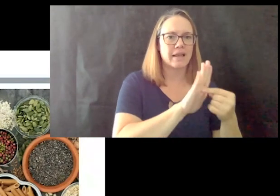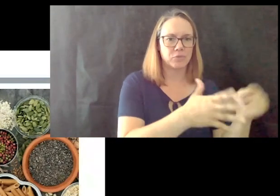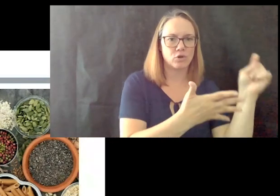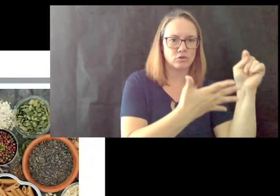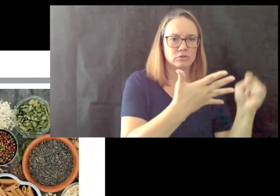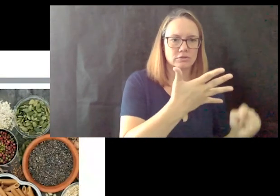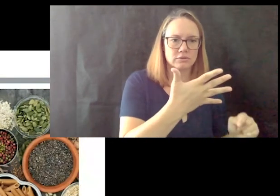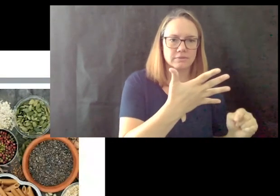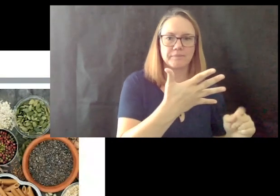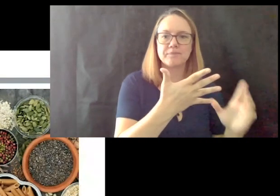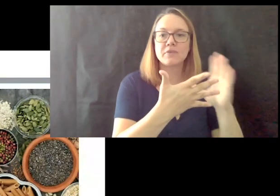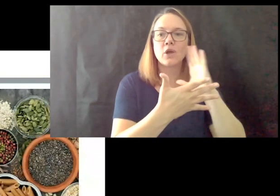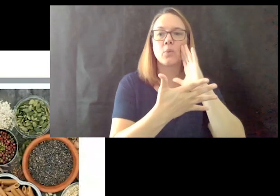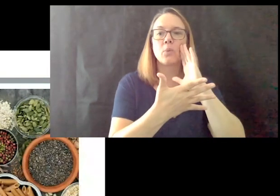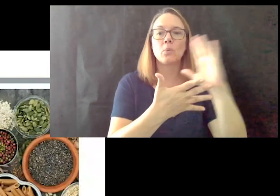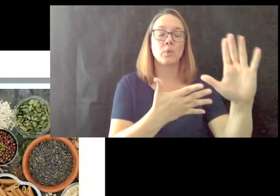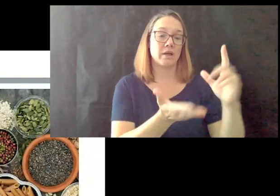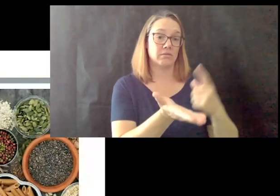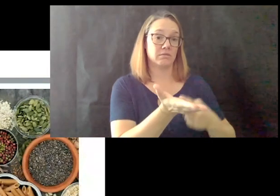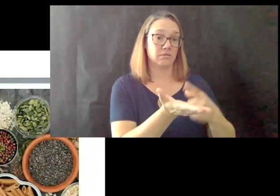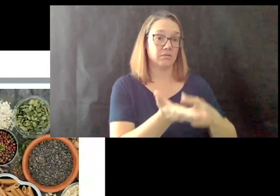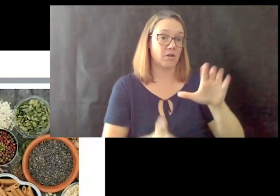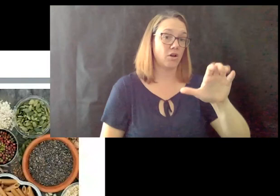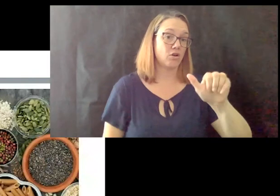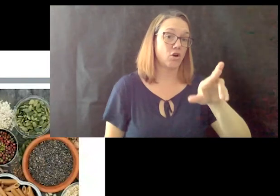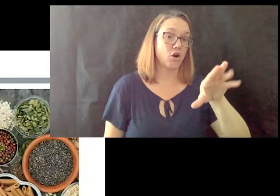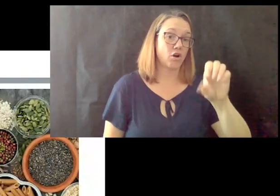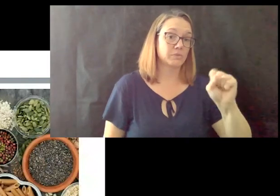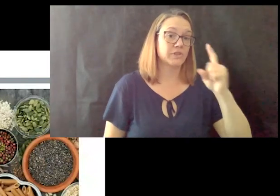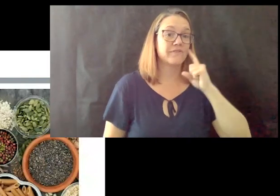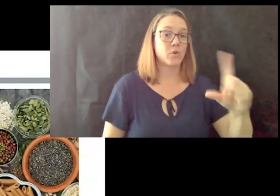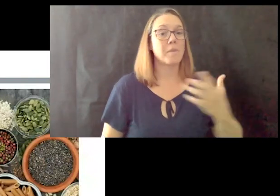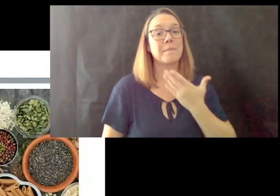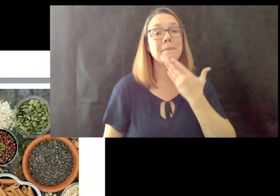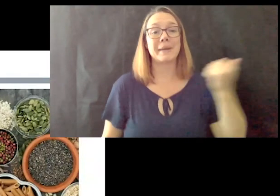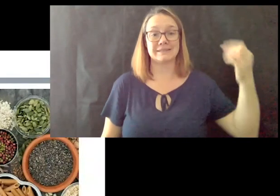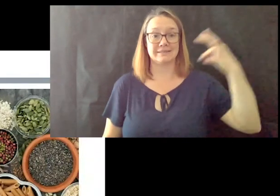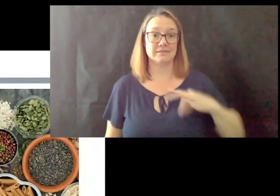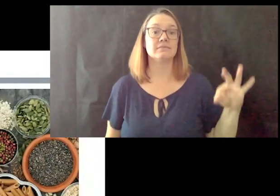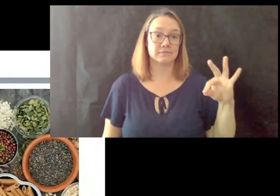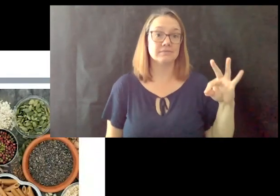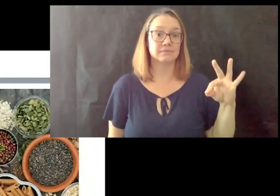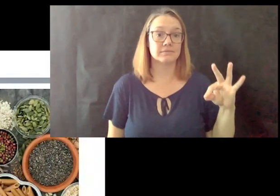examples. So we're going to talk about the carbs to maximize now. Let's see.